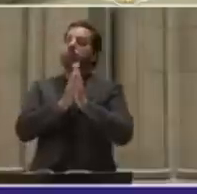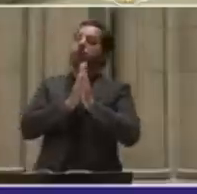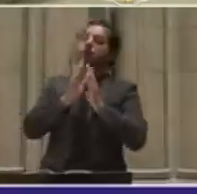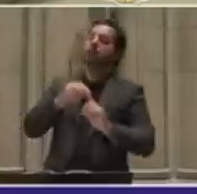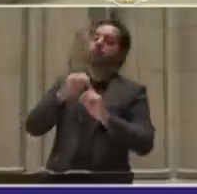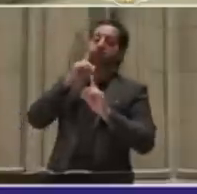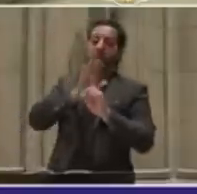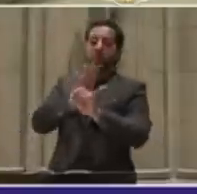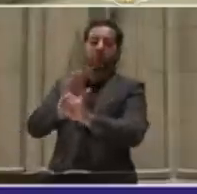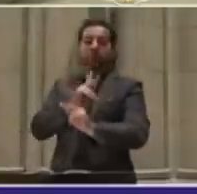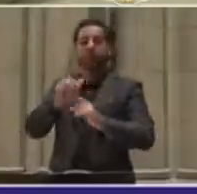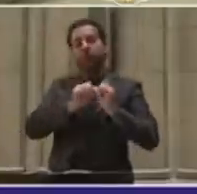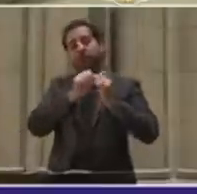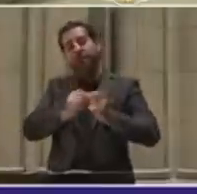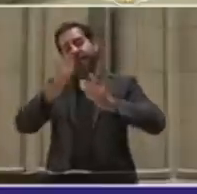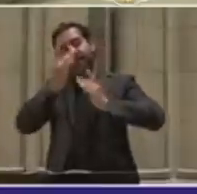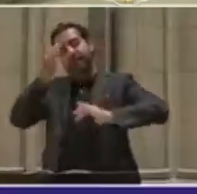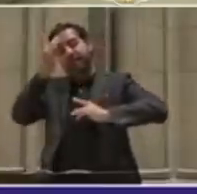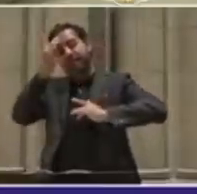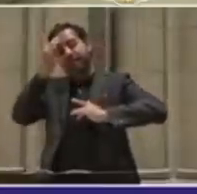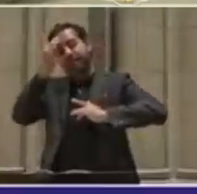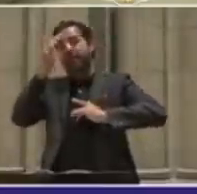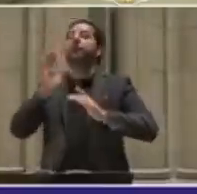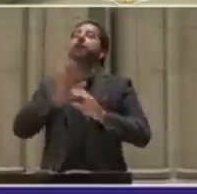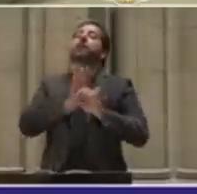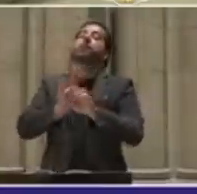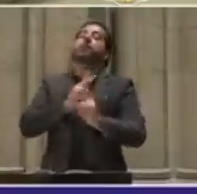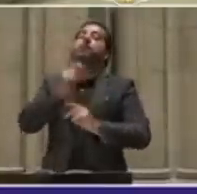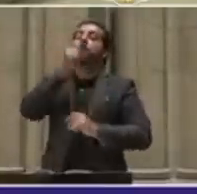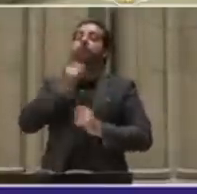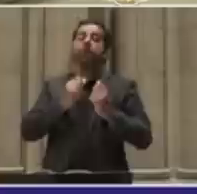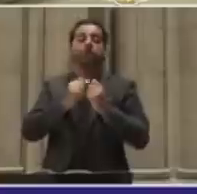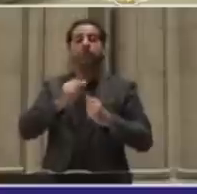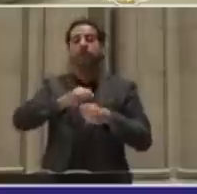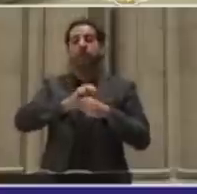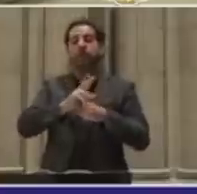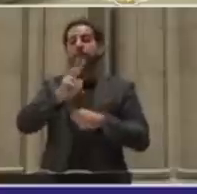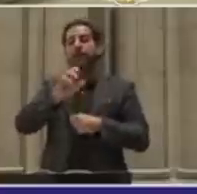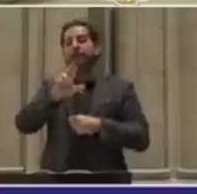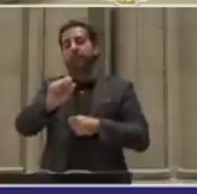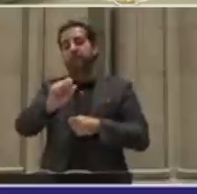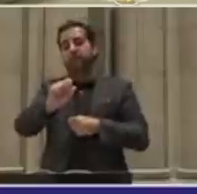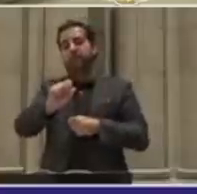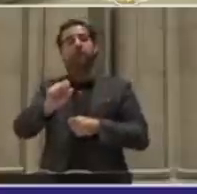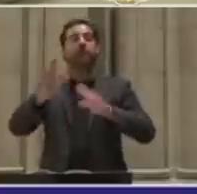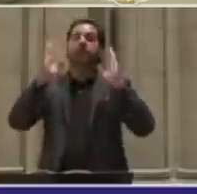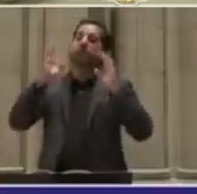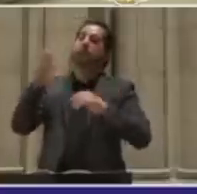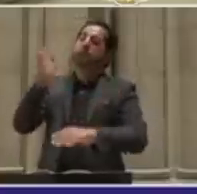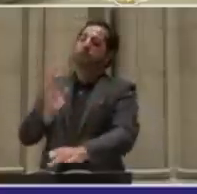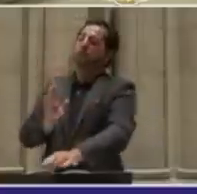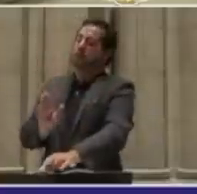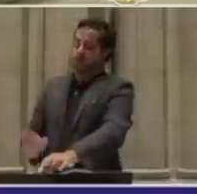especially for those with chronic illnesses and those suffering with the coronavirus. Hear us, O